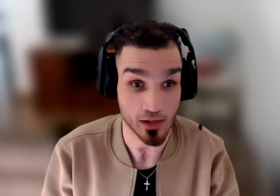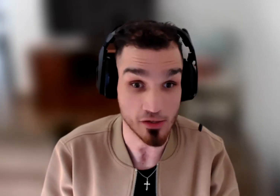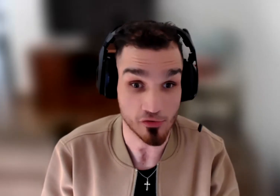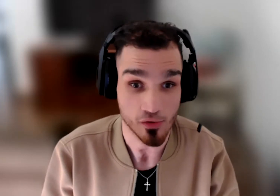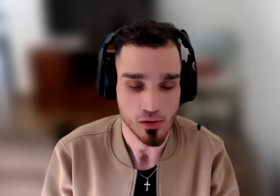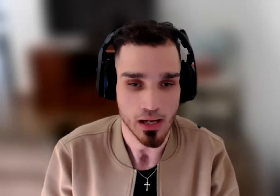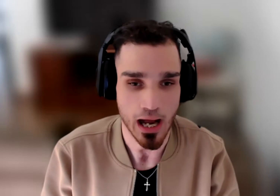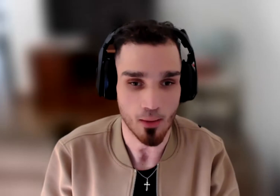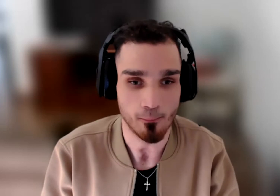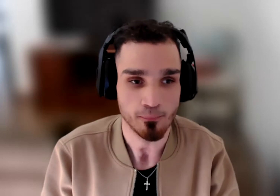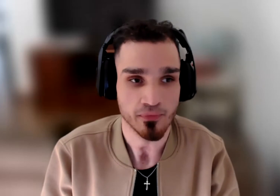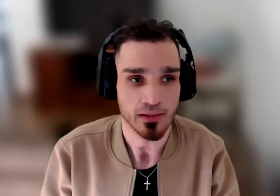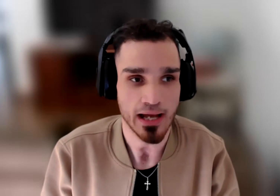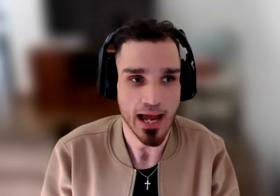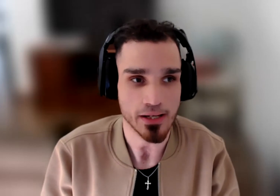is what it is.